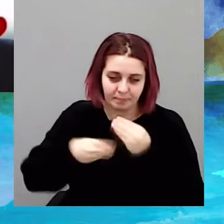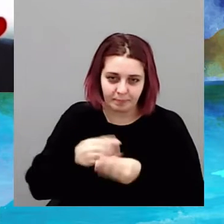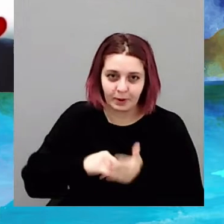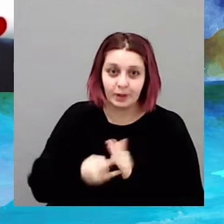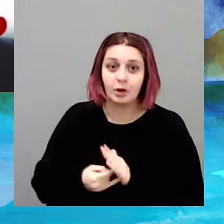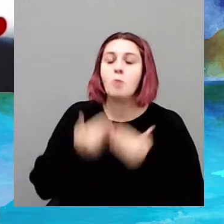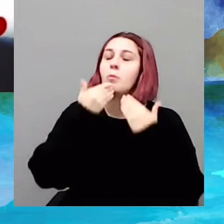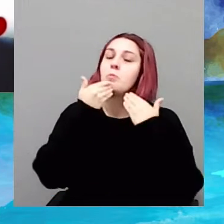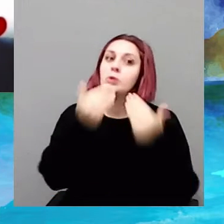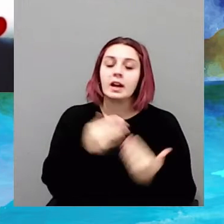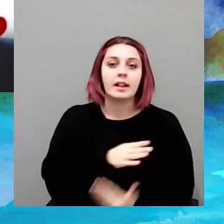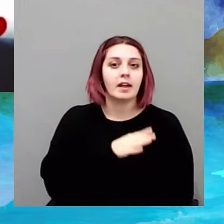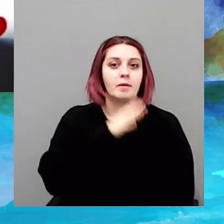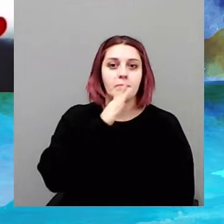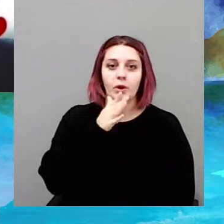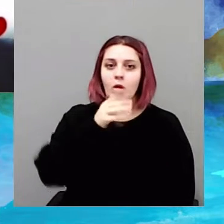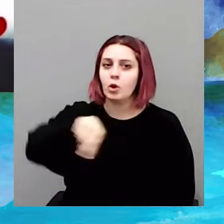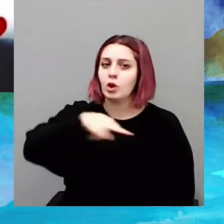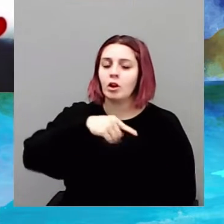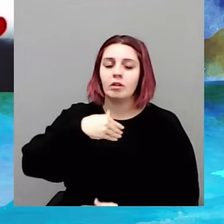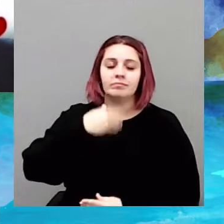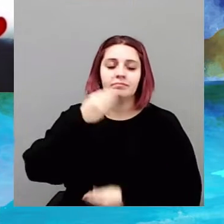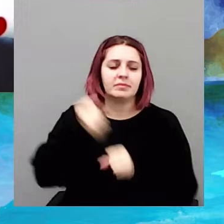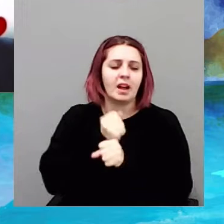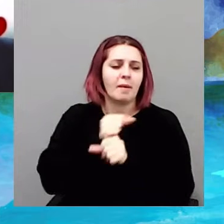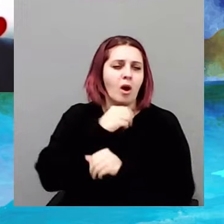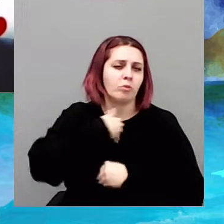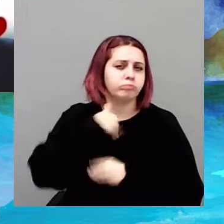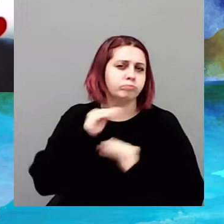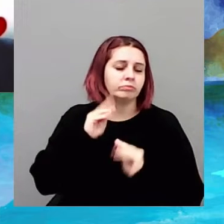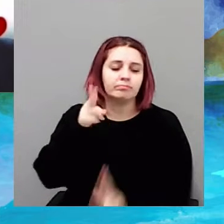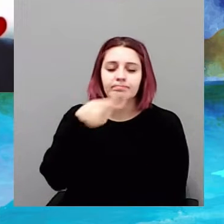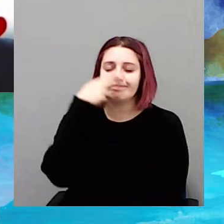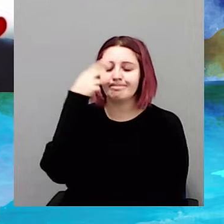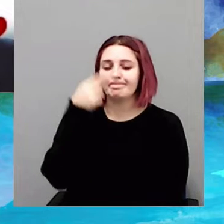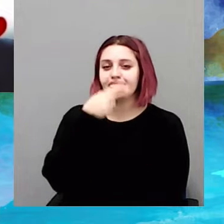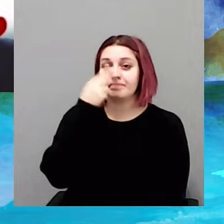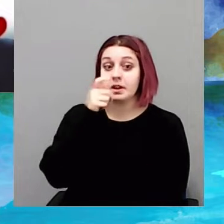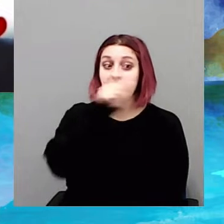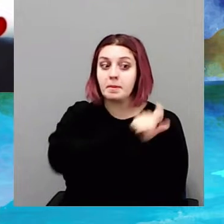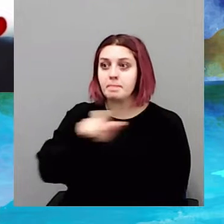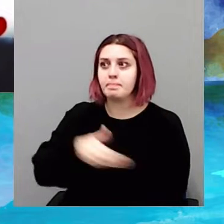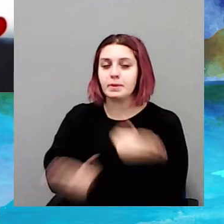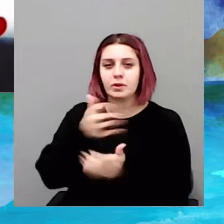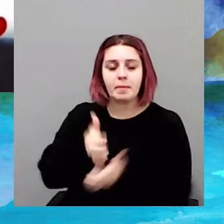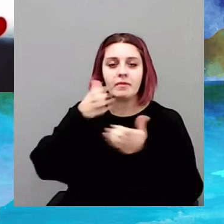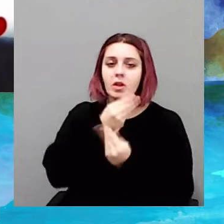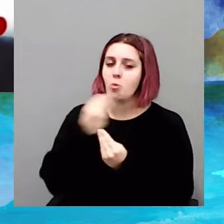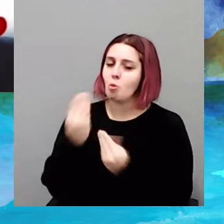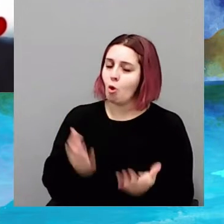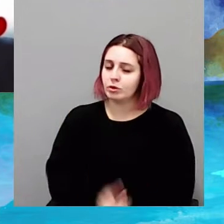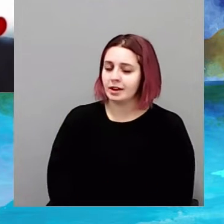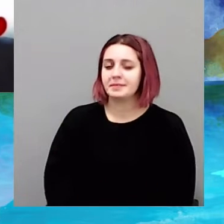much, Egoyu and Alberto. I think that you're doing very, very interesting work. And that is benefiting many